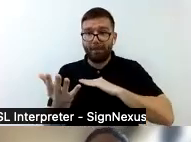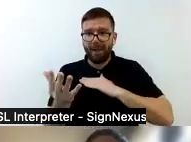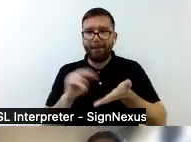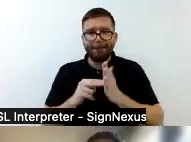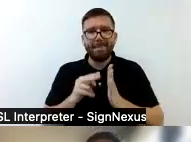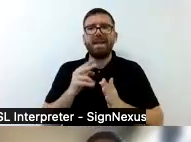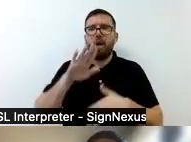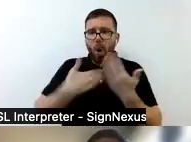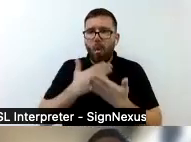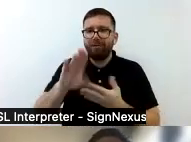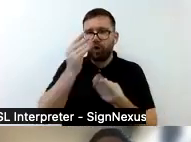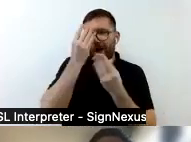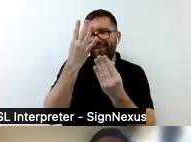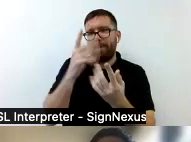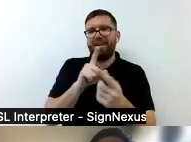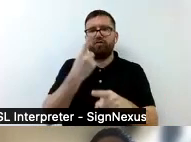ability.